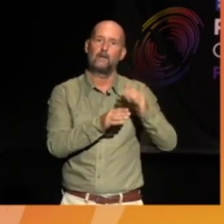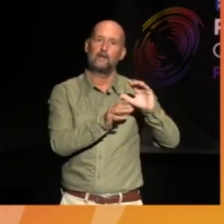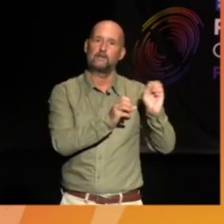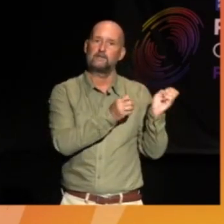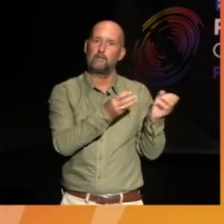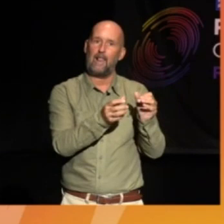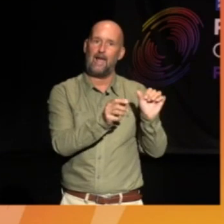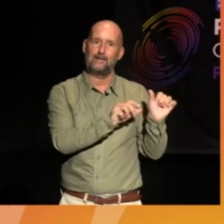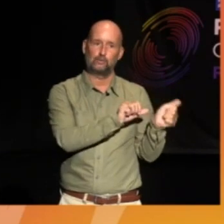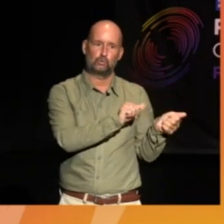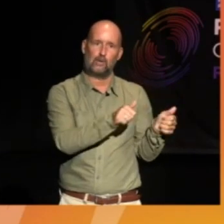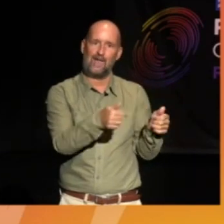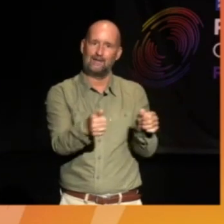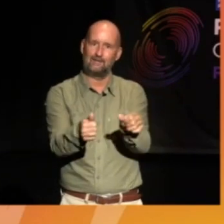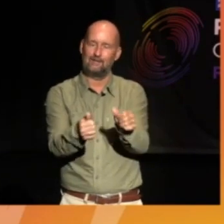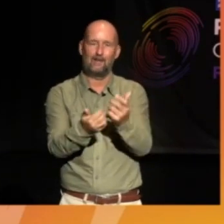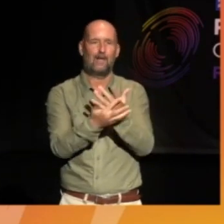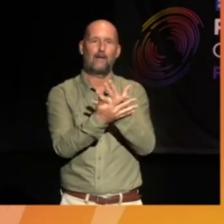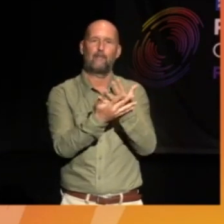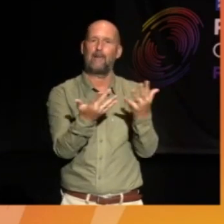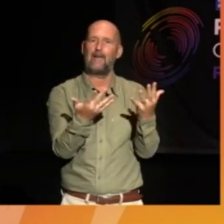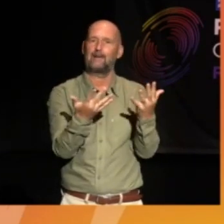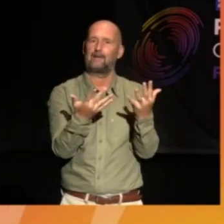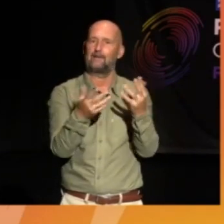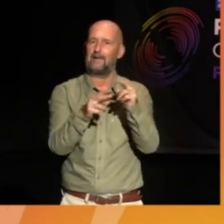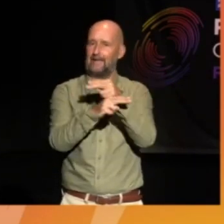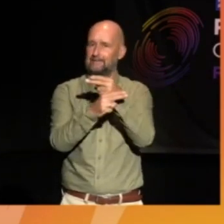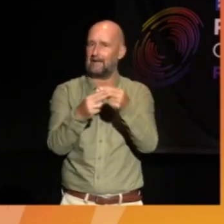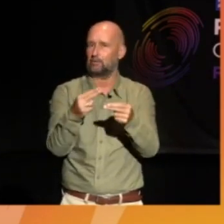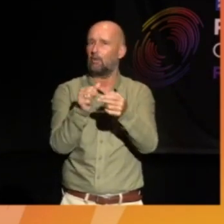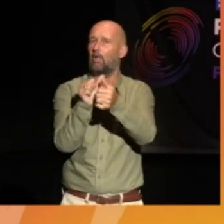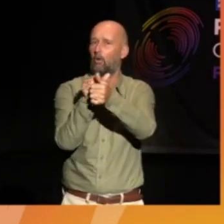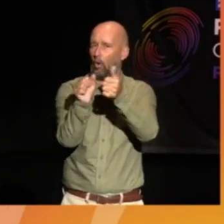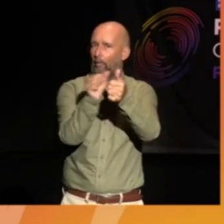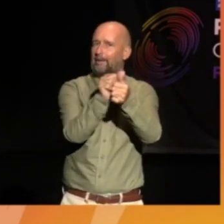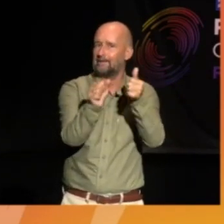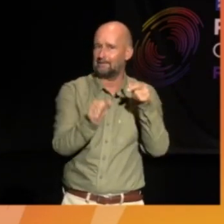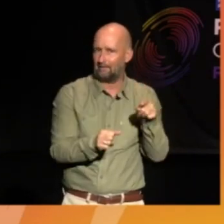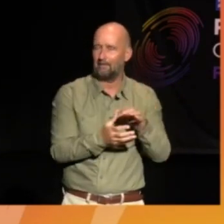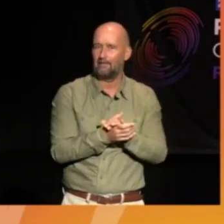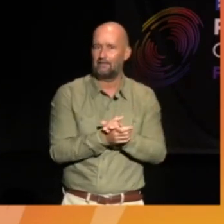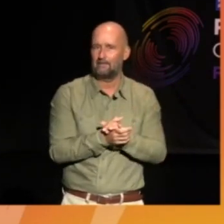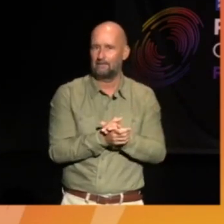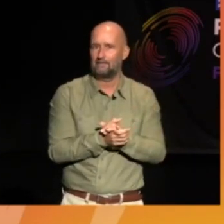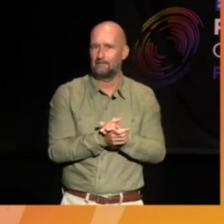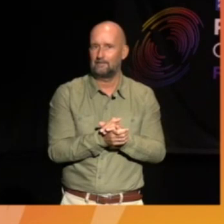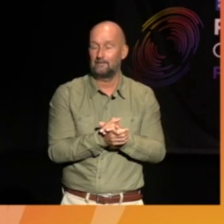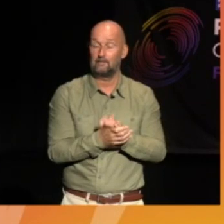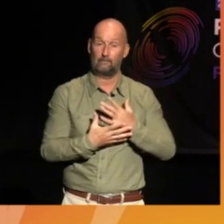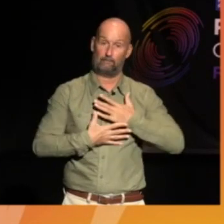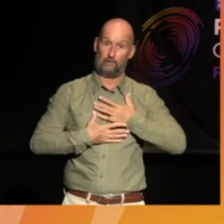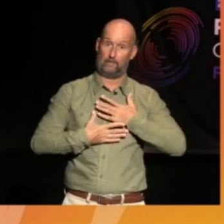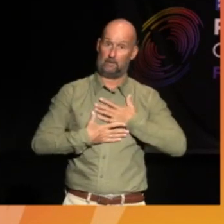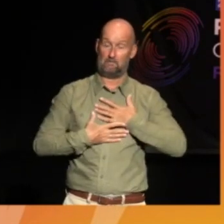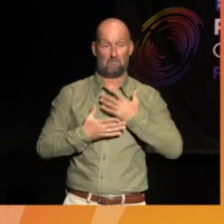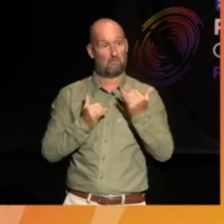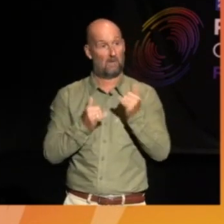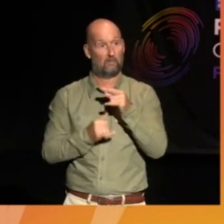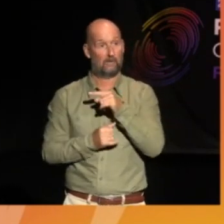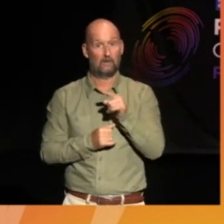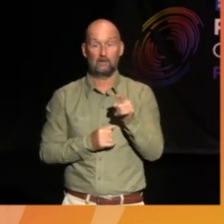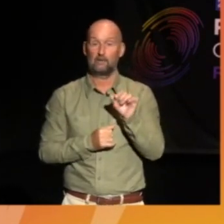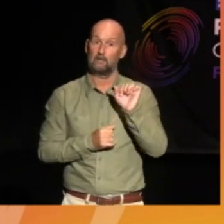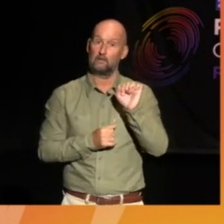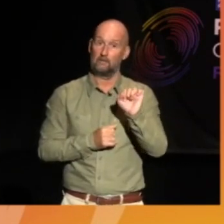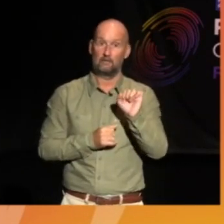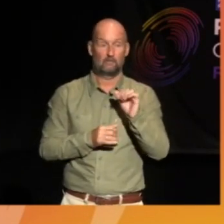of many, many international companies. Those who are listening to me, they might be eating those